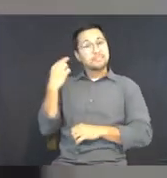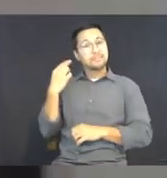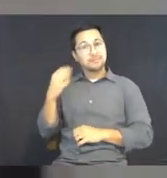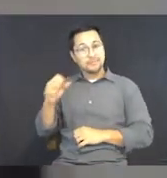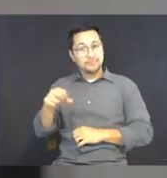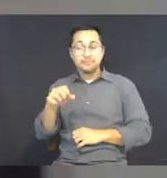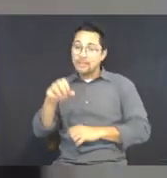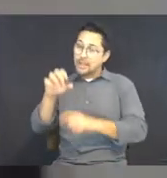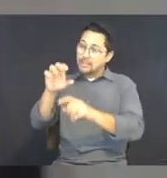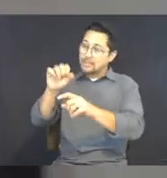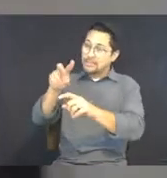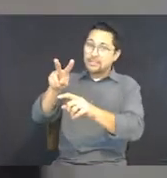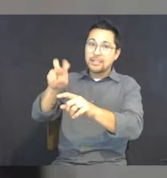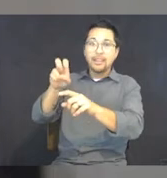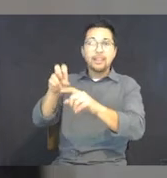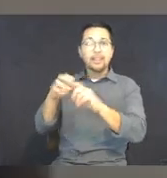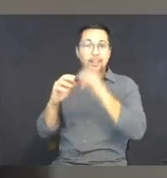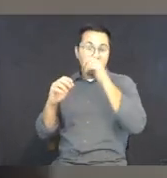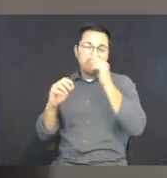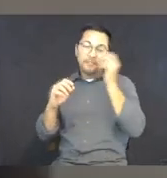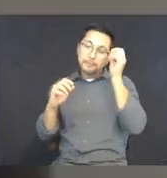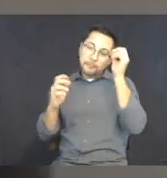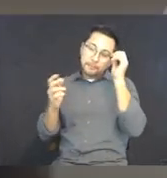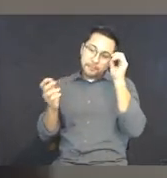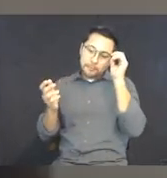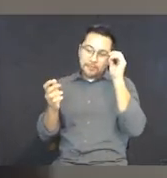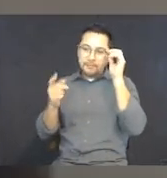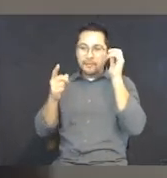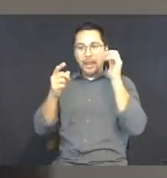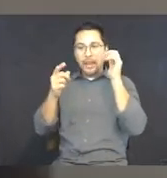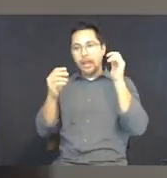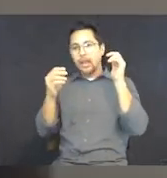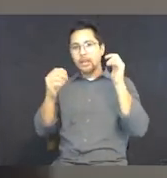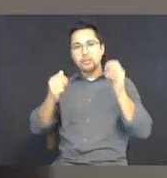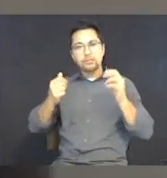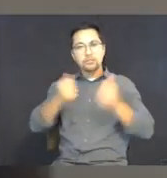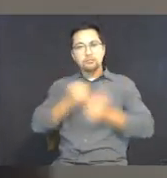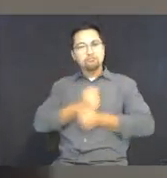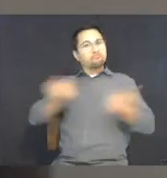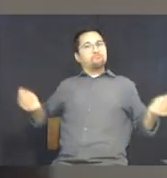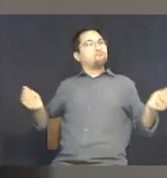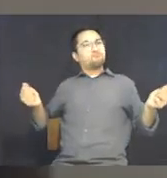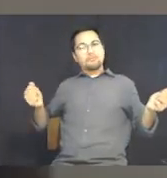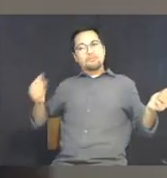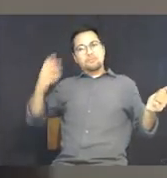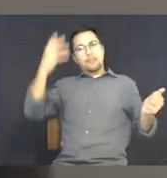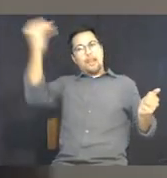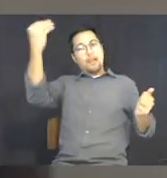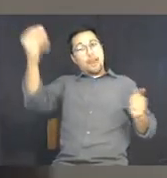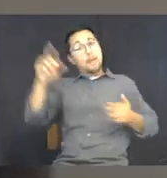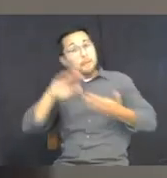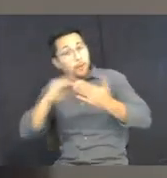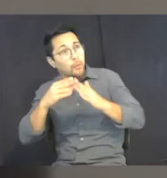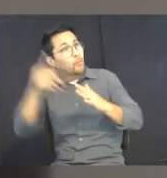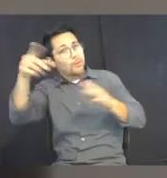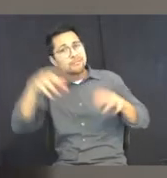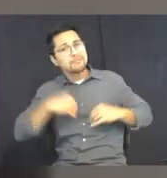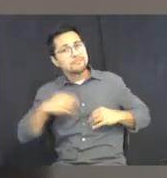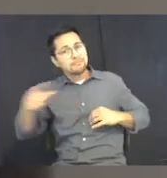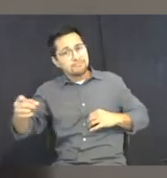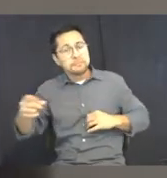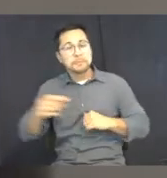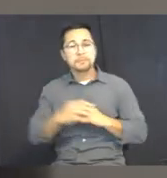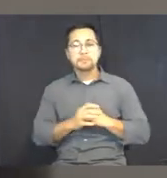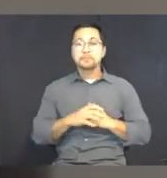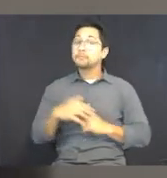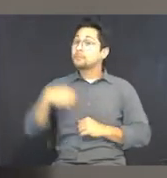yeah. It's right across the road. Steve is more sociable now. He has more confidence in himself. he lives on his own. He